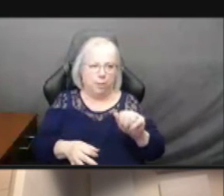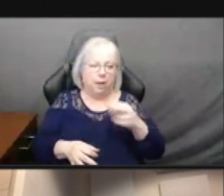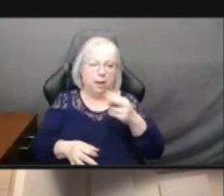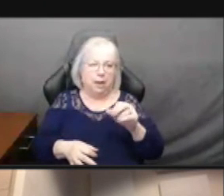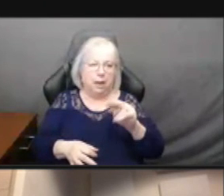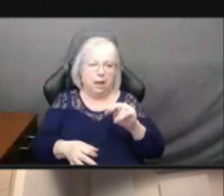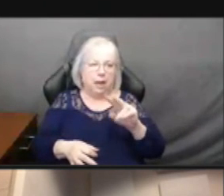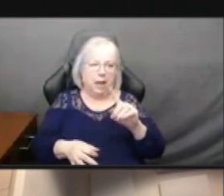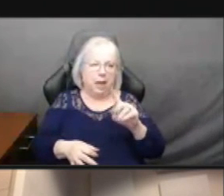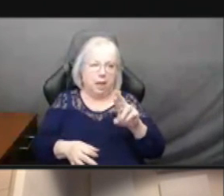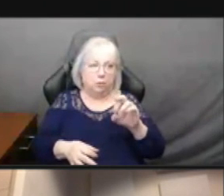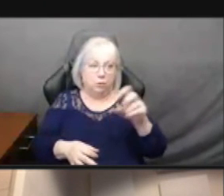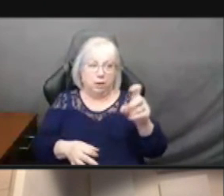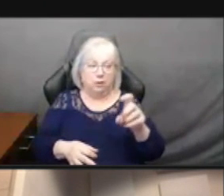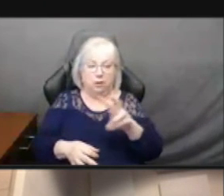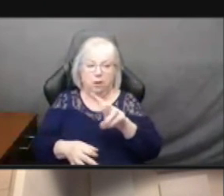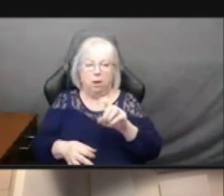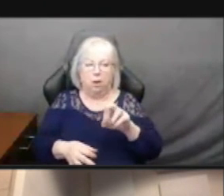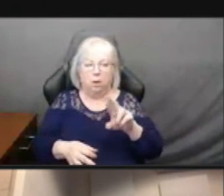Ward 1.